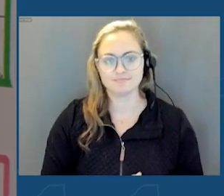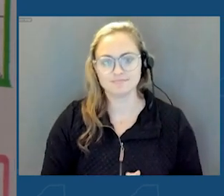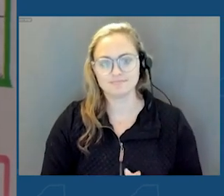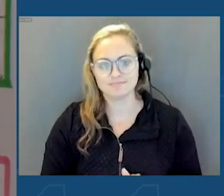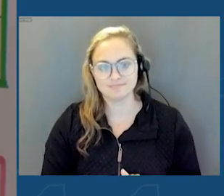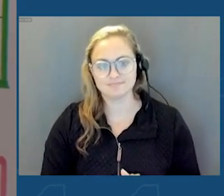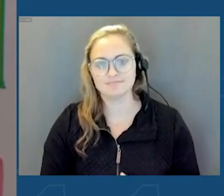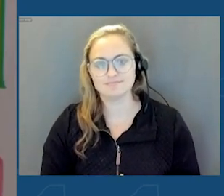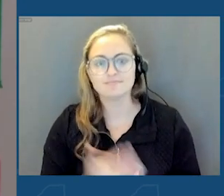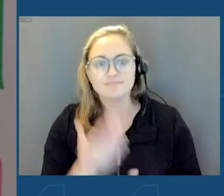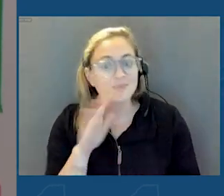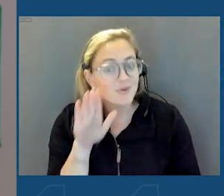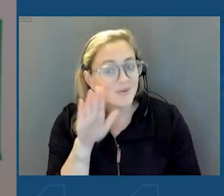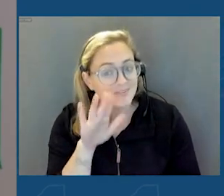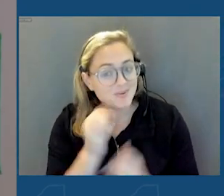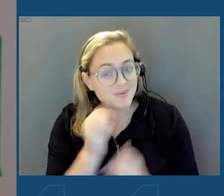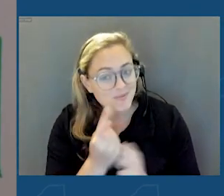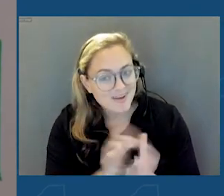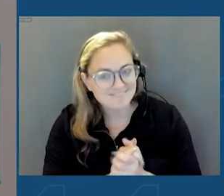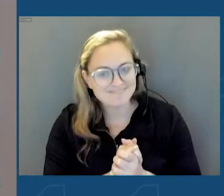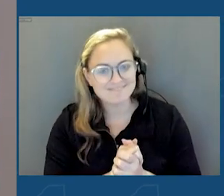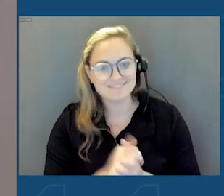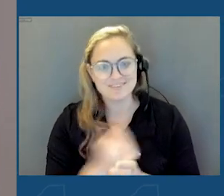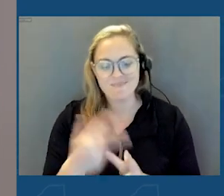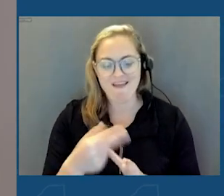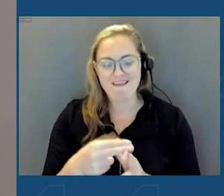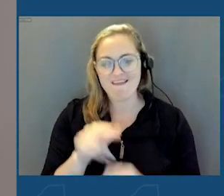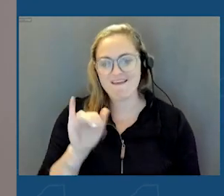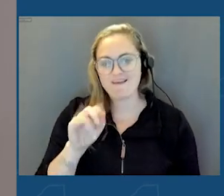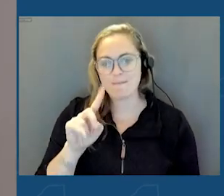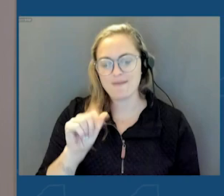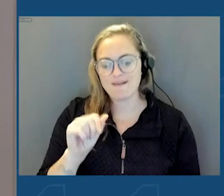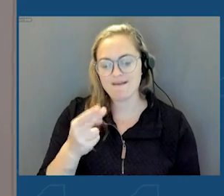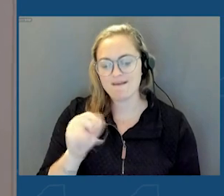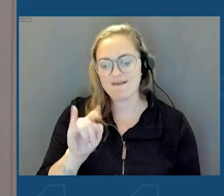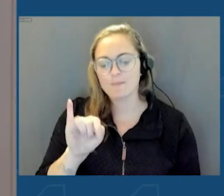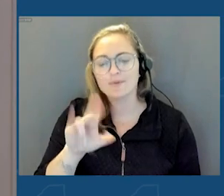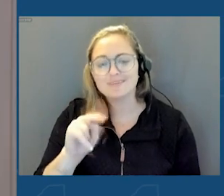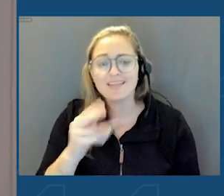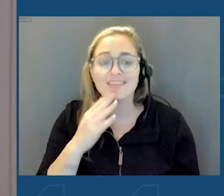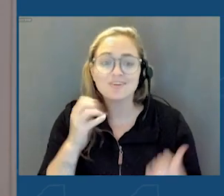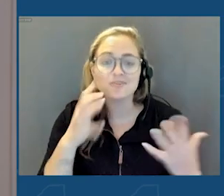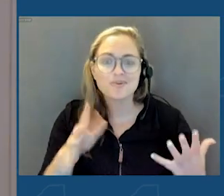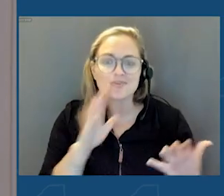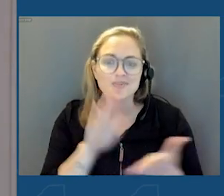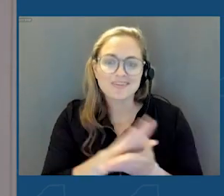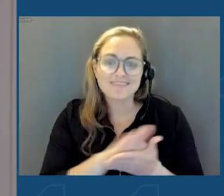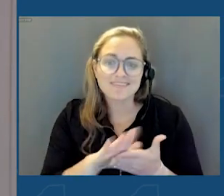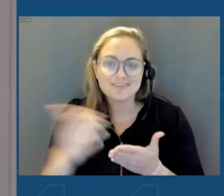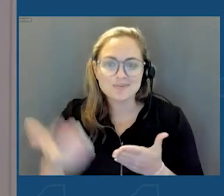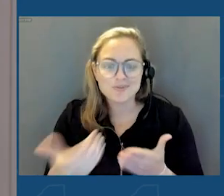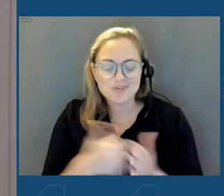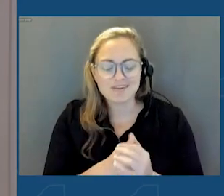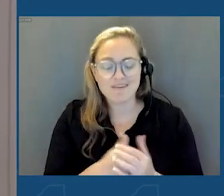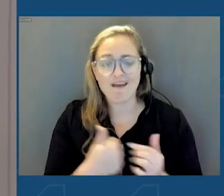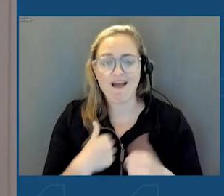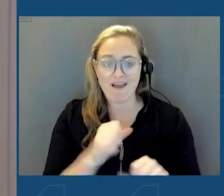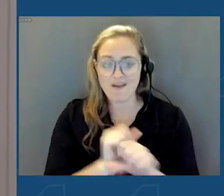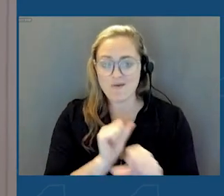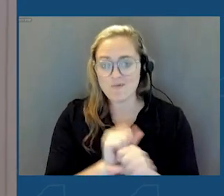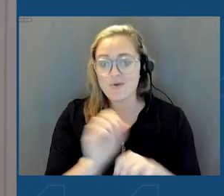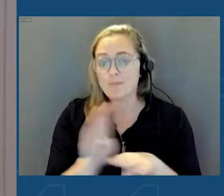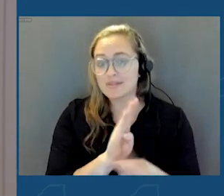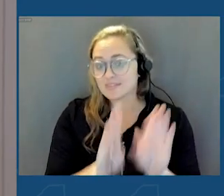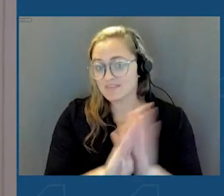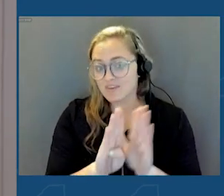Good afternoon, everyone. My name is Amanda Hamilton. Thank you so much for the kind introduction. I work in business development at